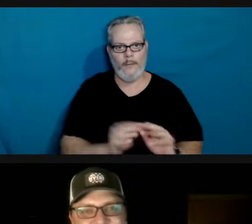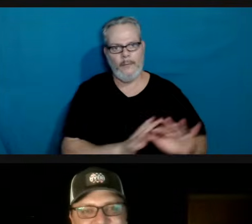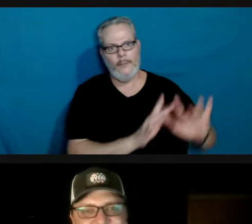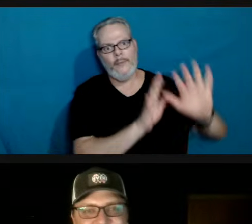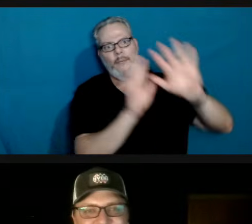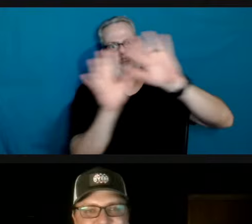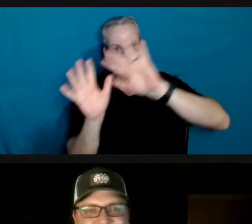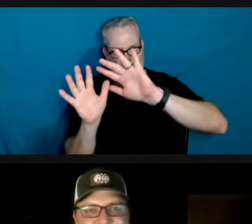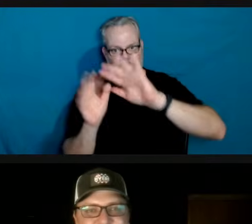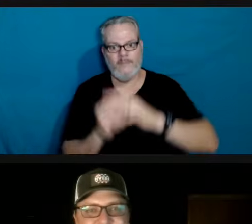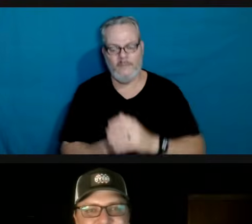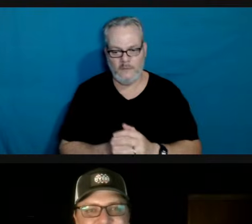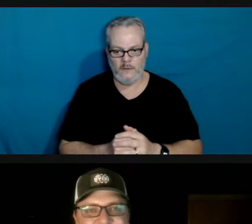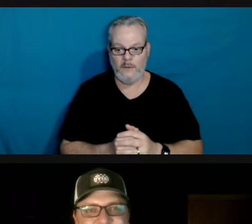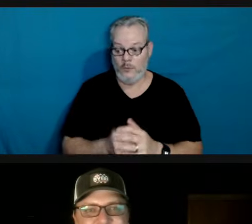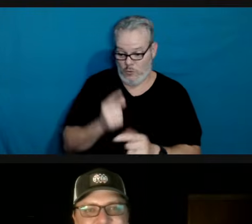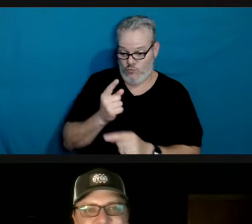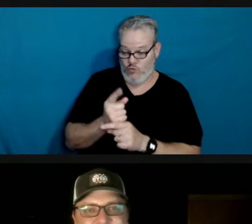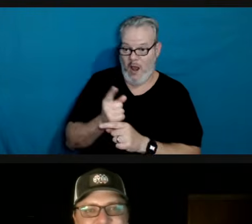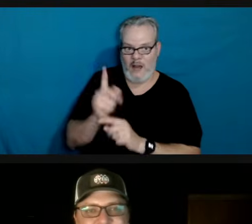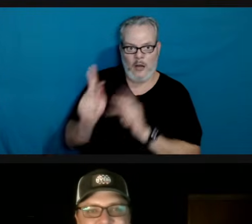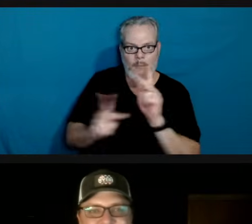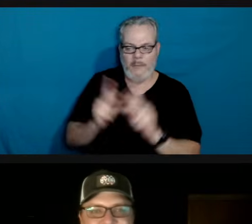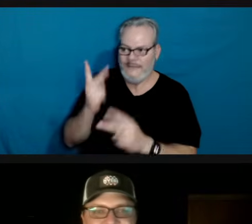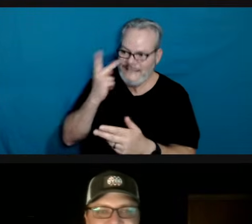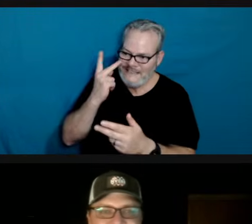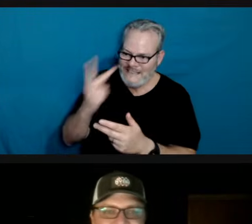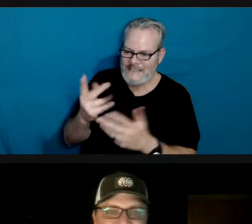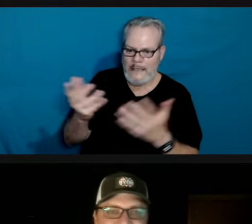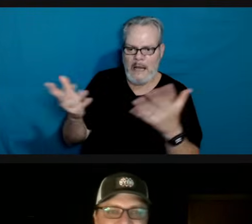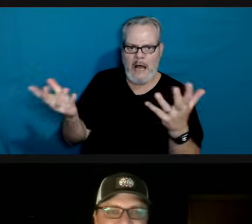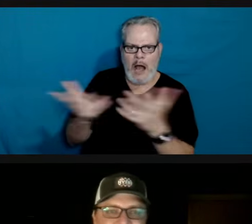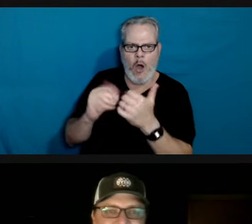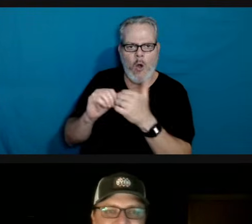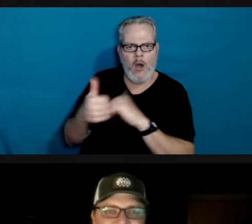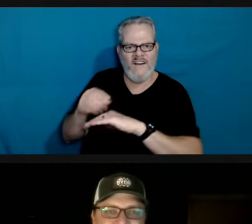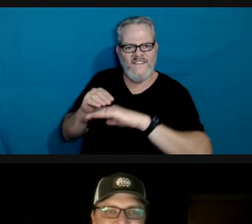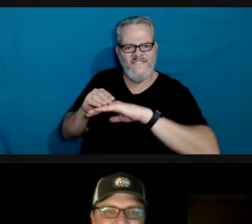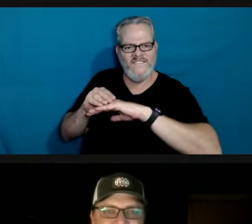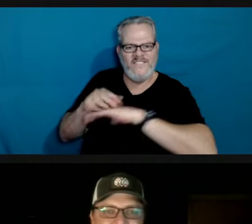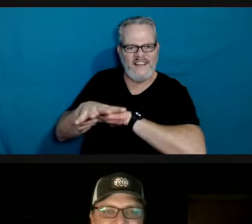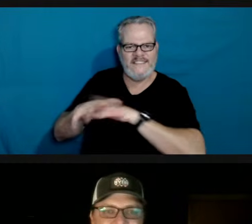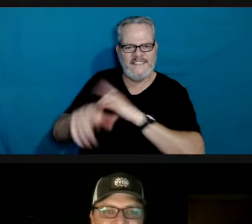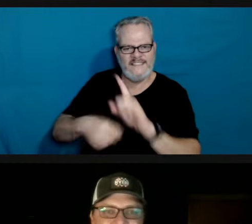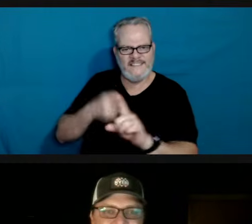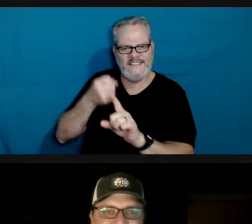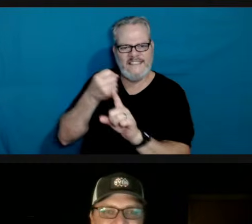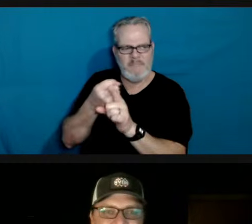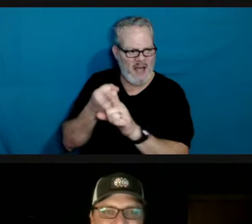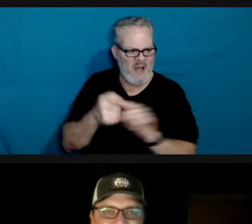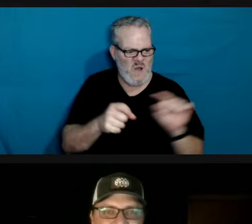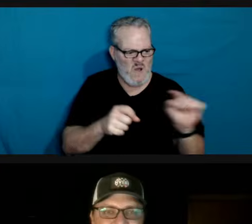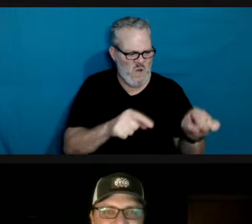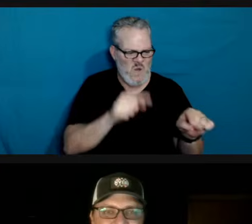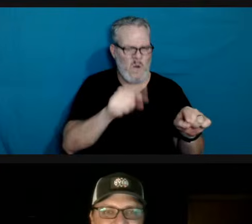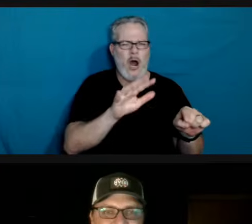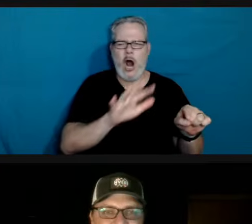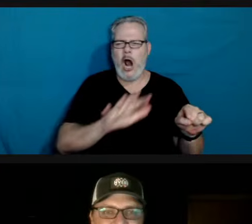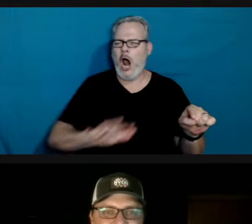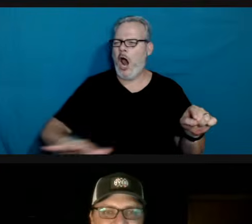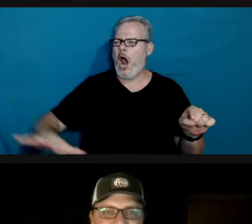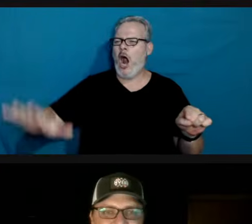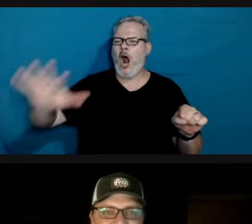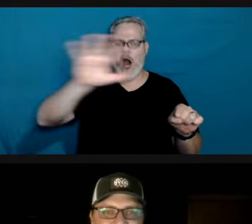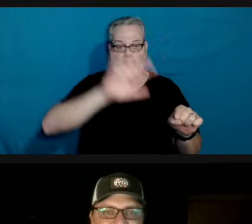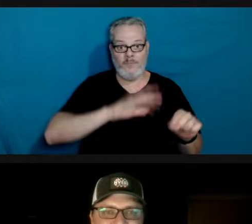well, you can see its impacts, and that's what really matters, right? Like you can see that it can have impacts widespread, right? There was, I think, at one point